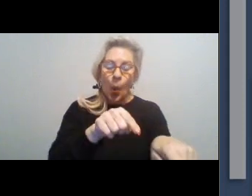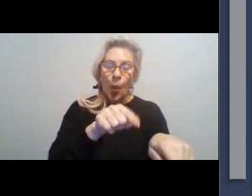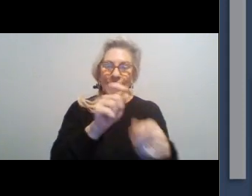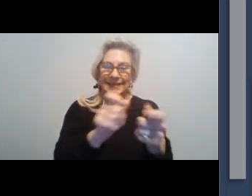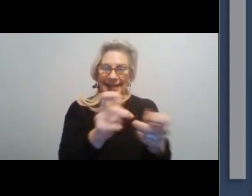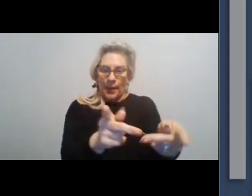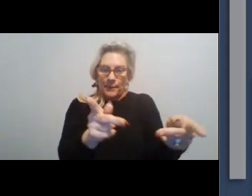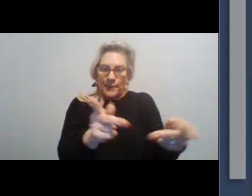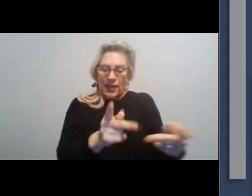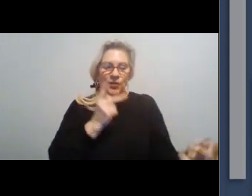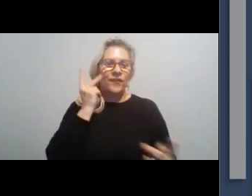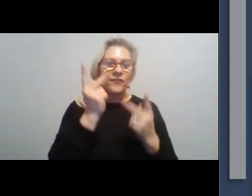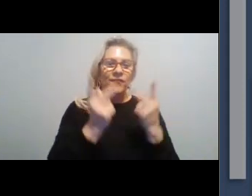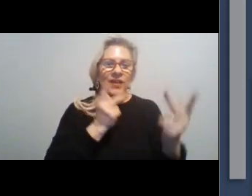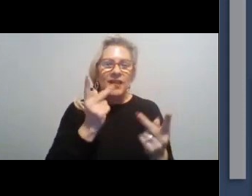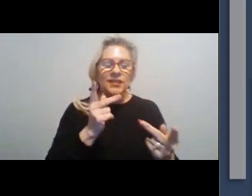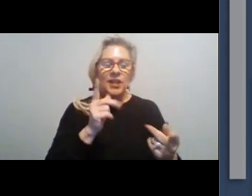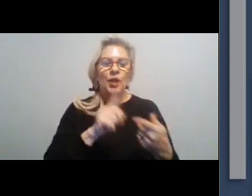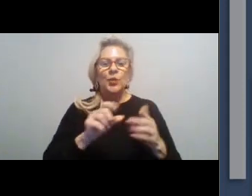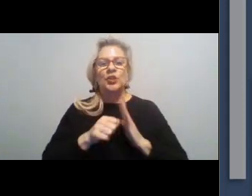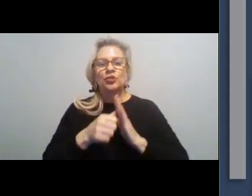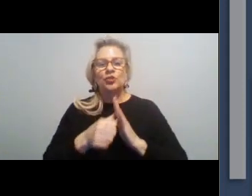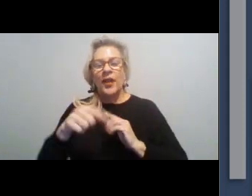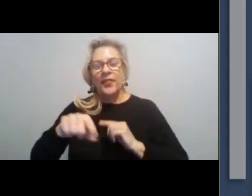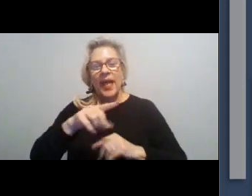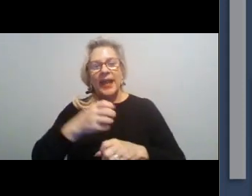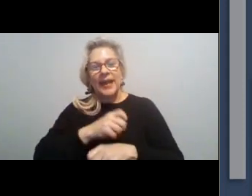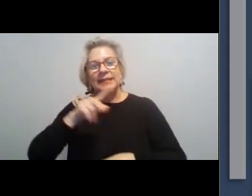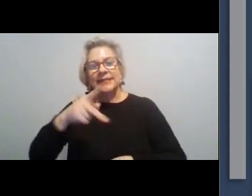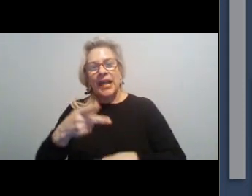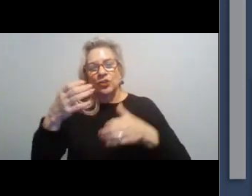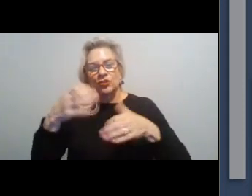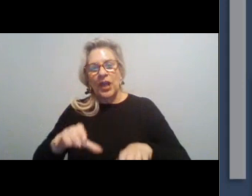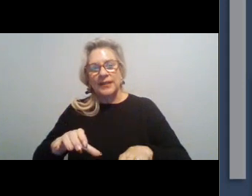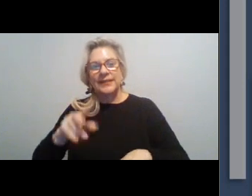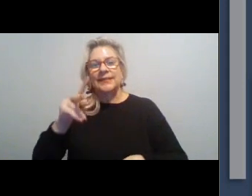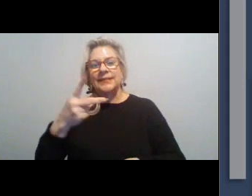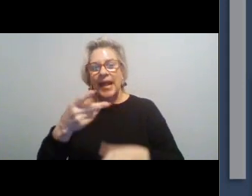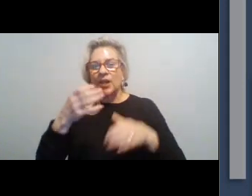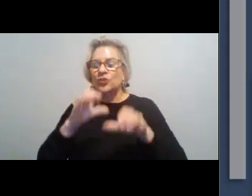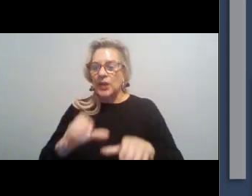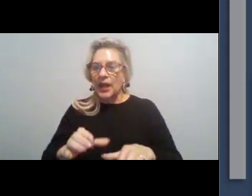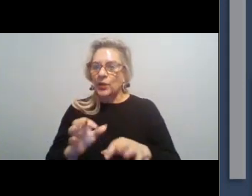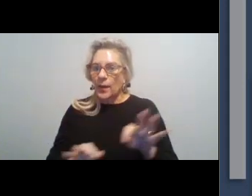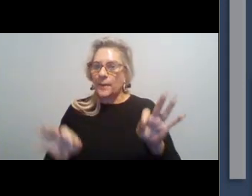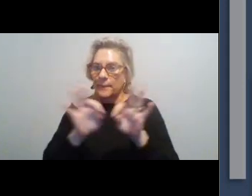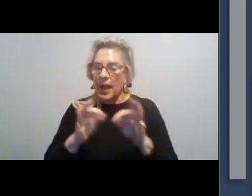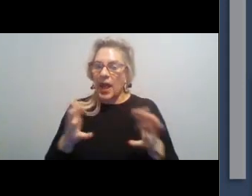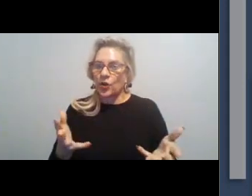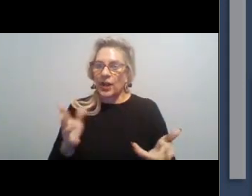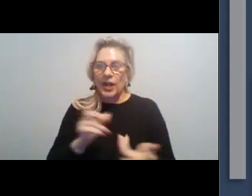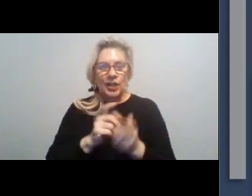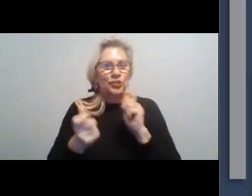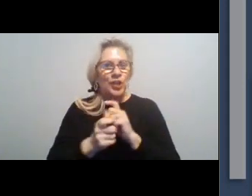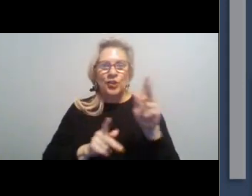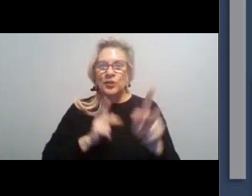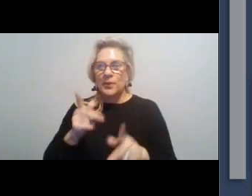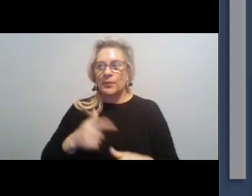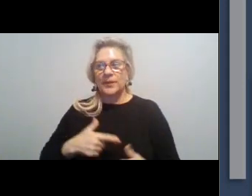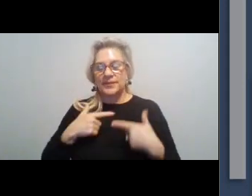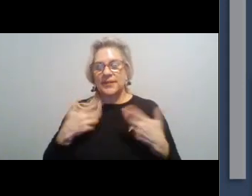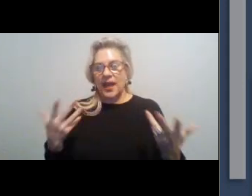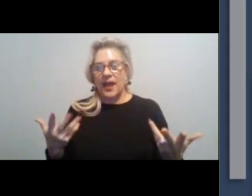also to debrief and ensuring that they do get a second chance. Second chances matter. Second chances changes people's lives.